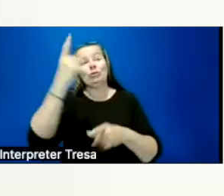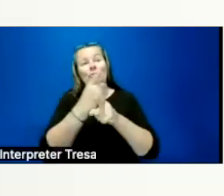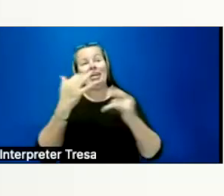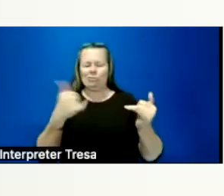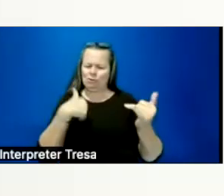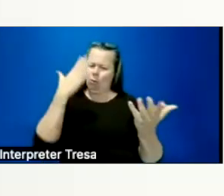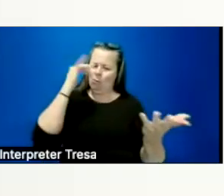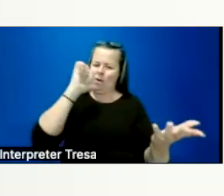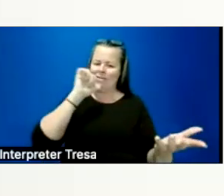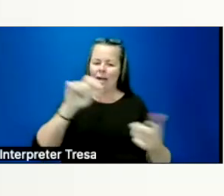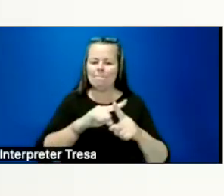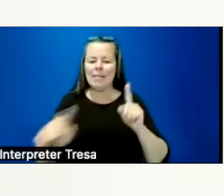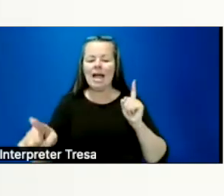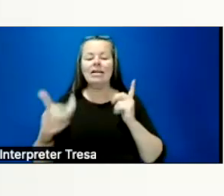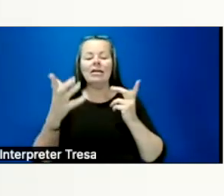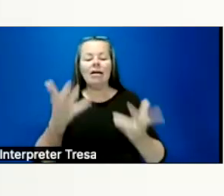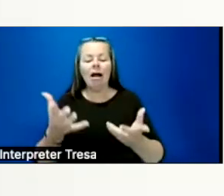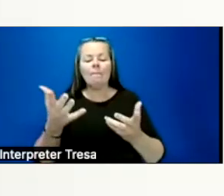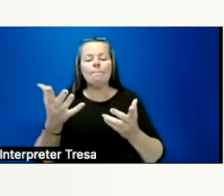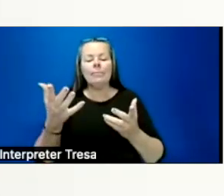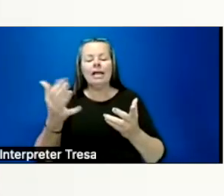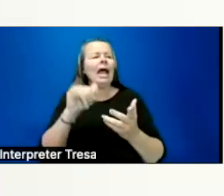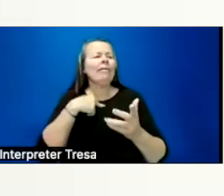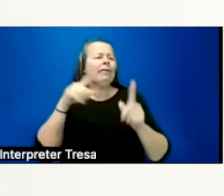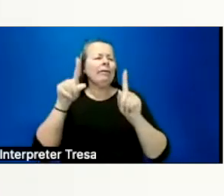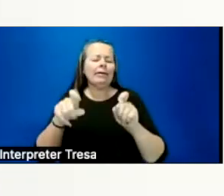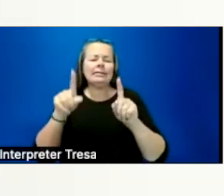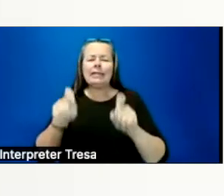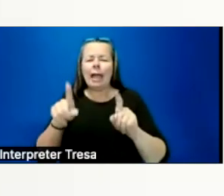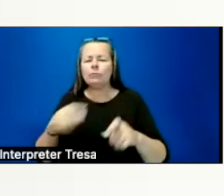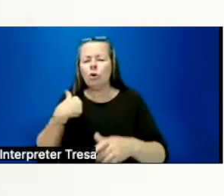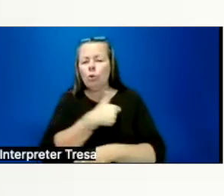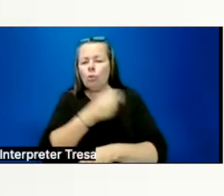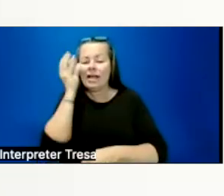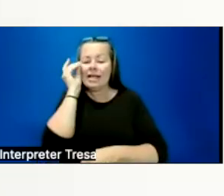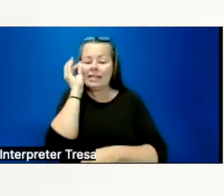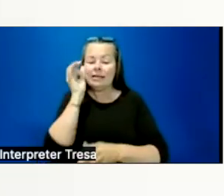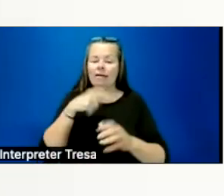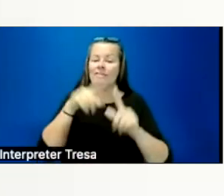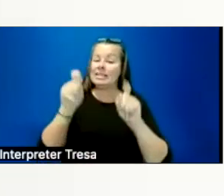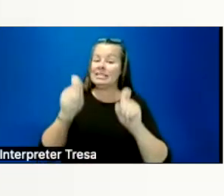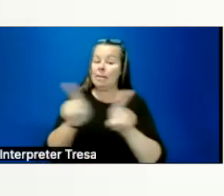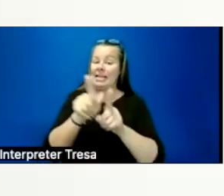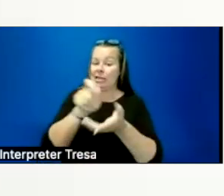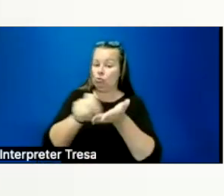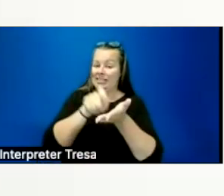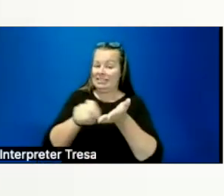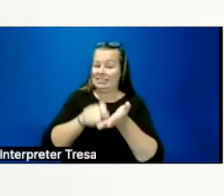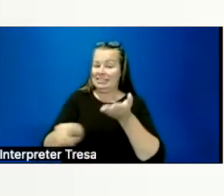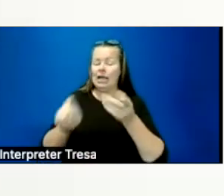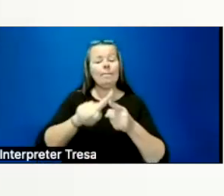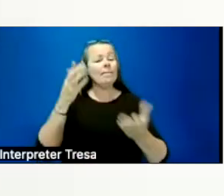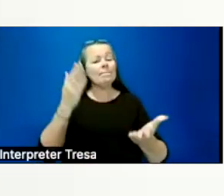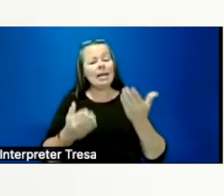of all, like the exams, like we are thinking about exam as something written, but maybe there's another